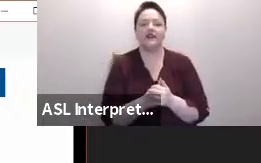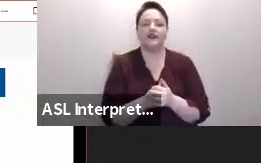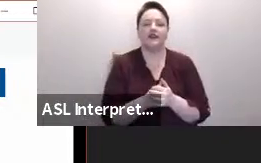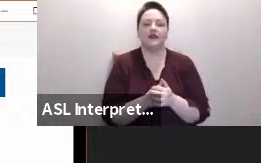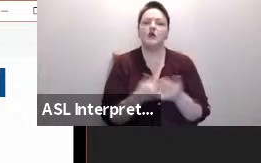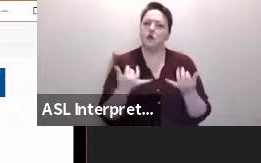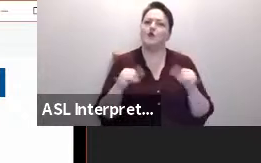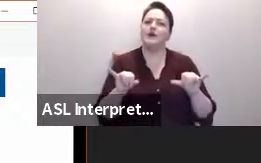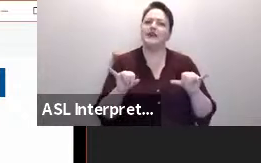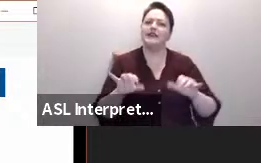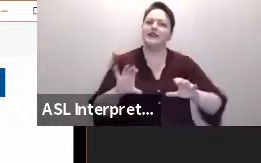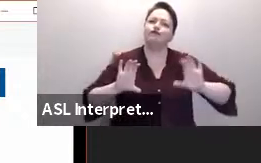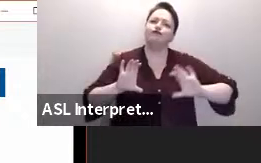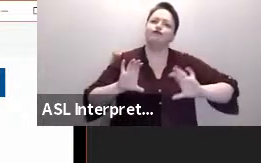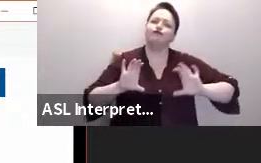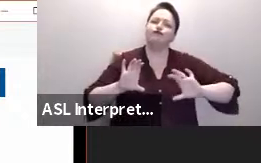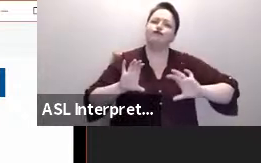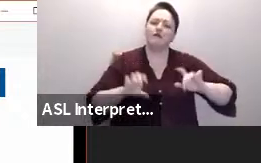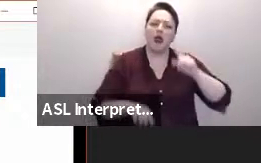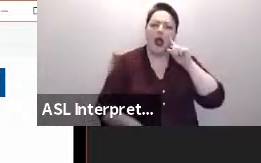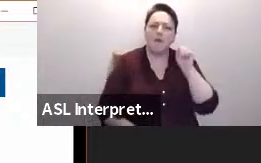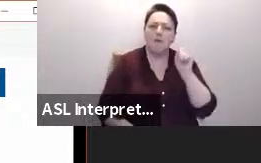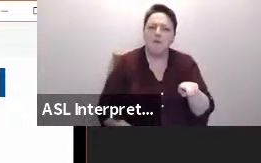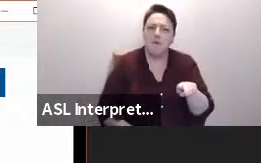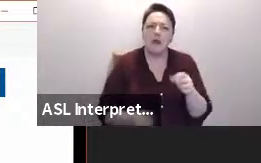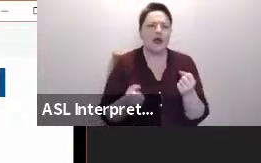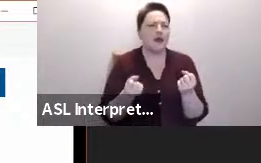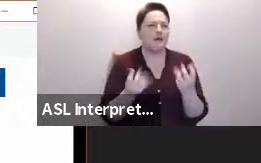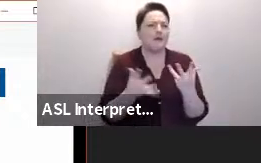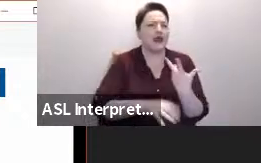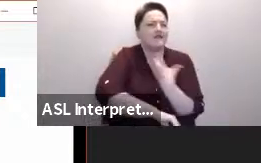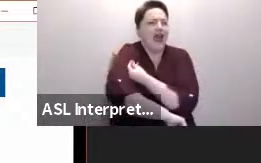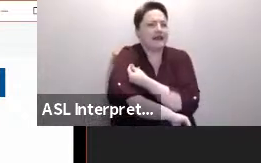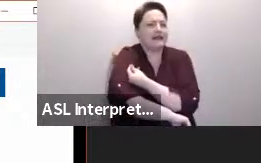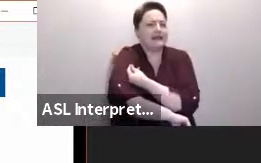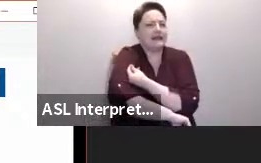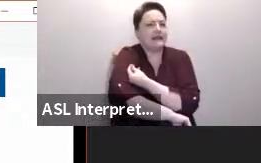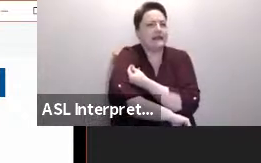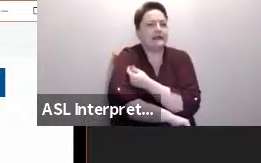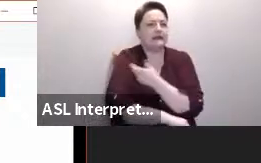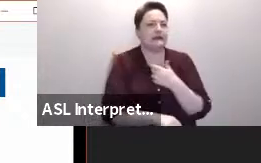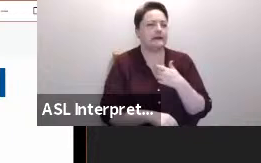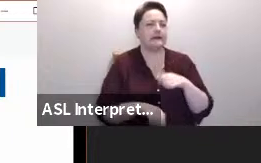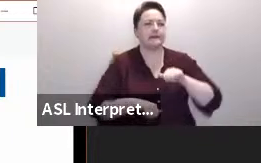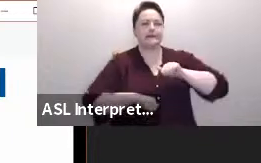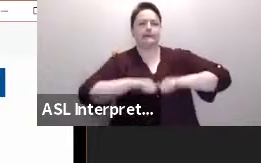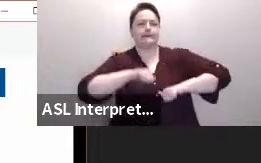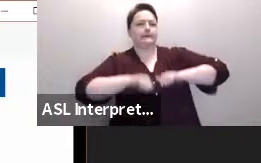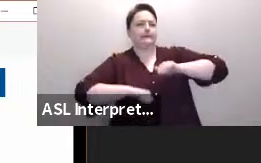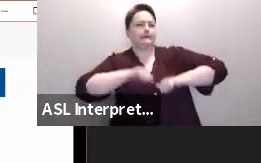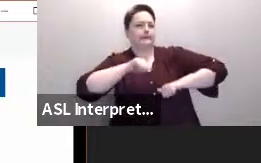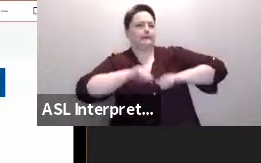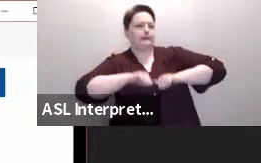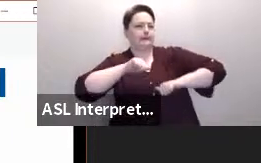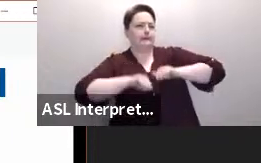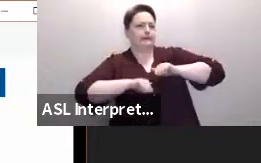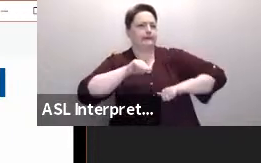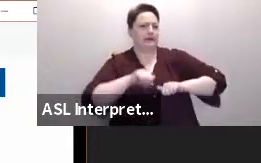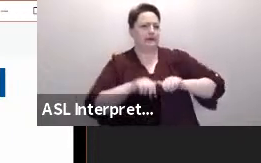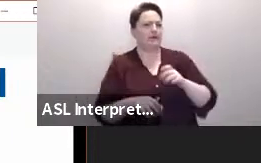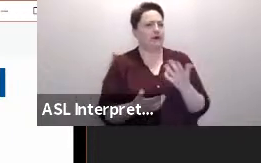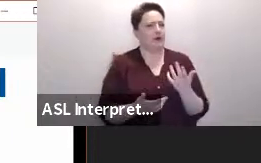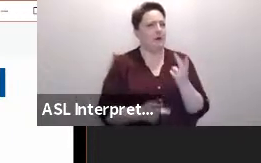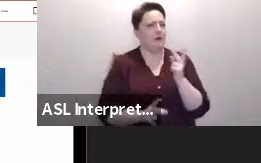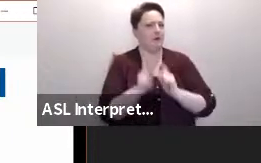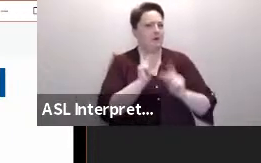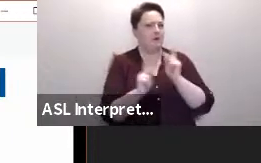of vaccine lack of confidence, vaccine hesitancy, and a lot